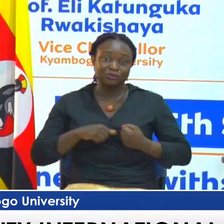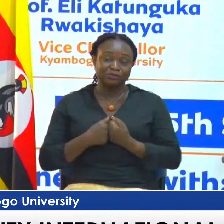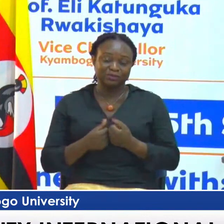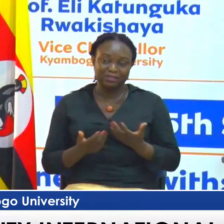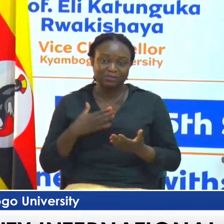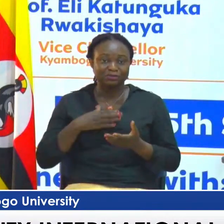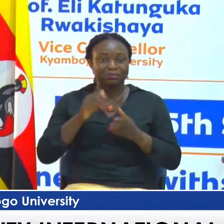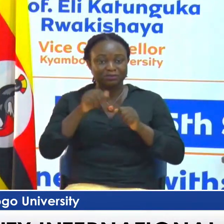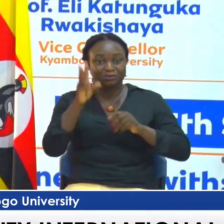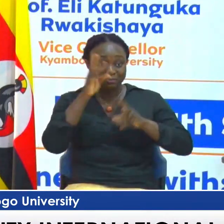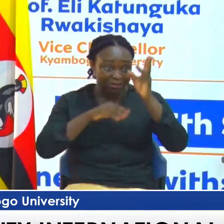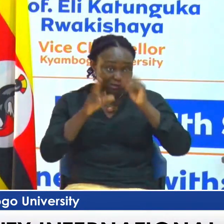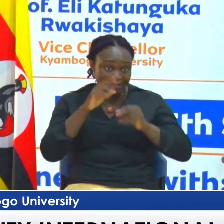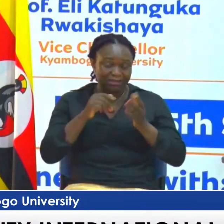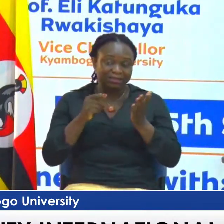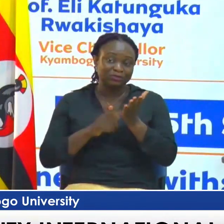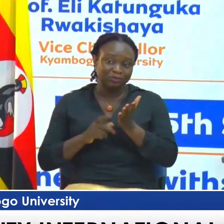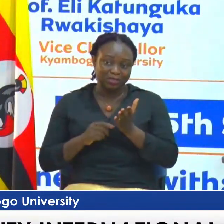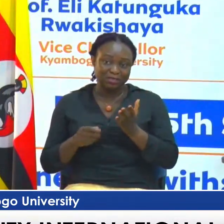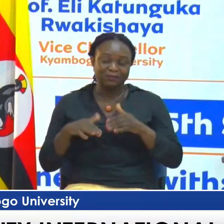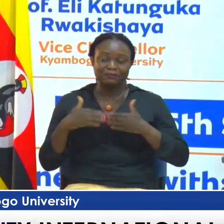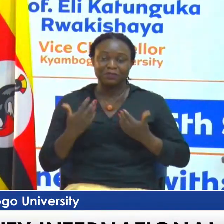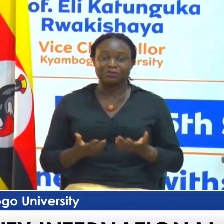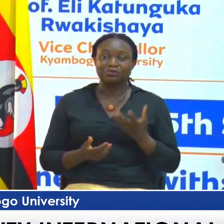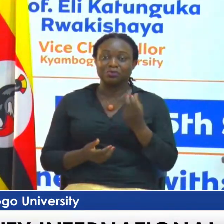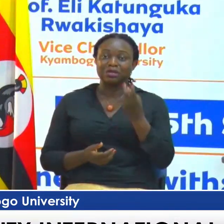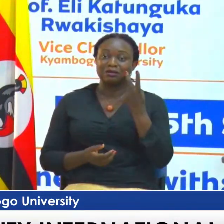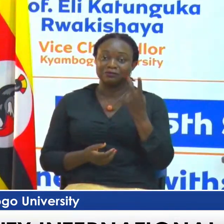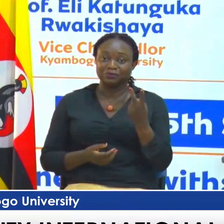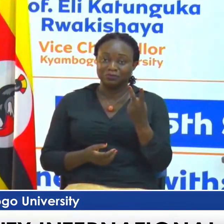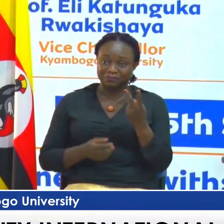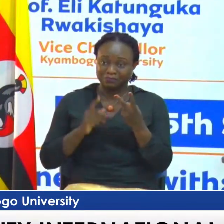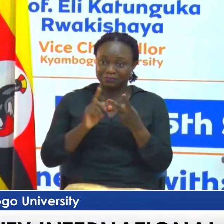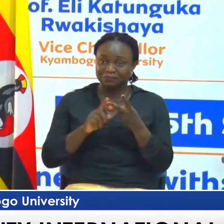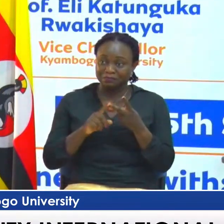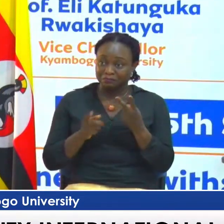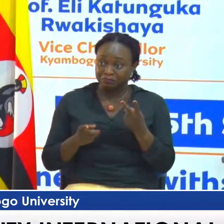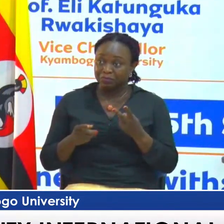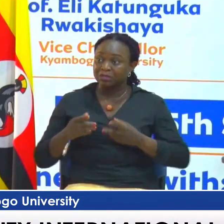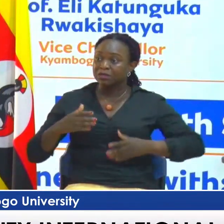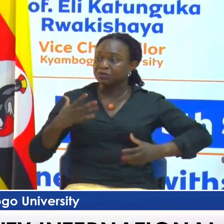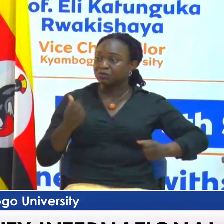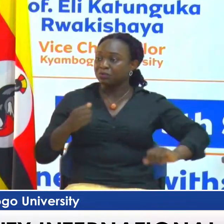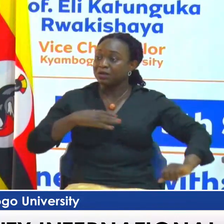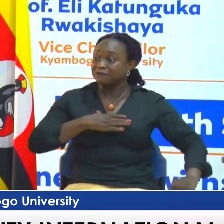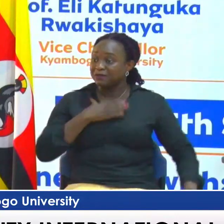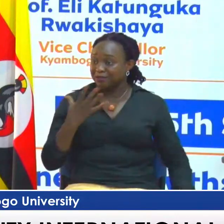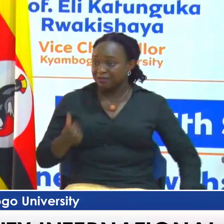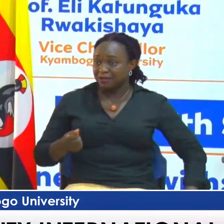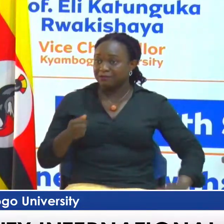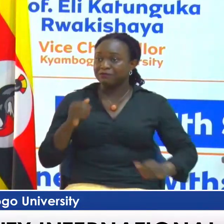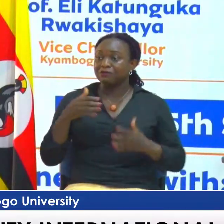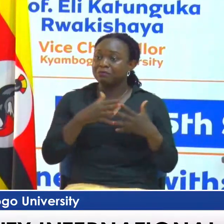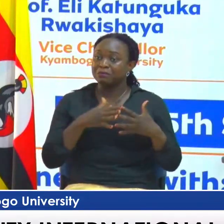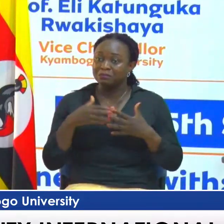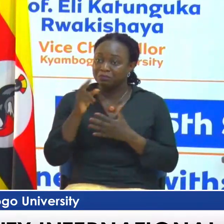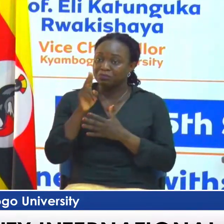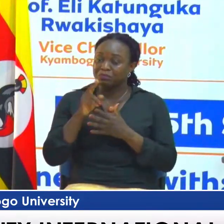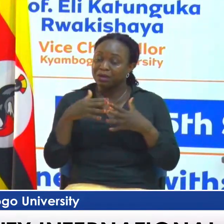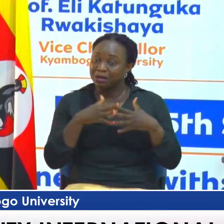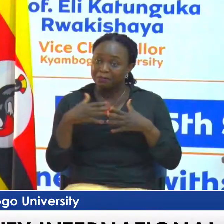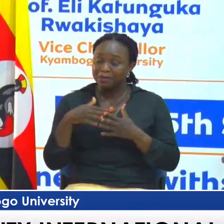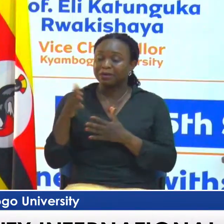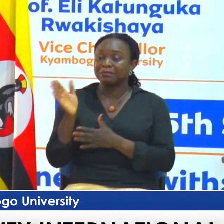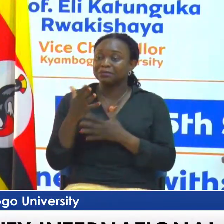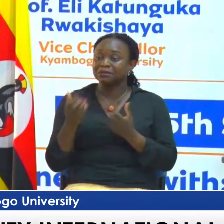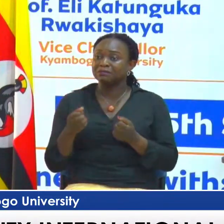Swahili because it's very important. Now, two things. Our visitors, the US people, are here and they're about to arrive. But there was a student